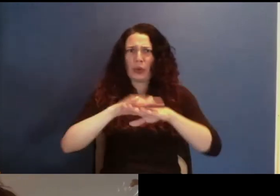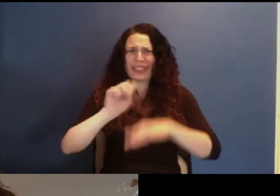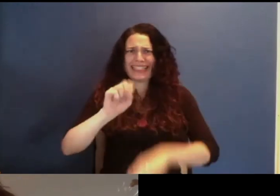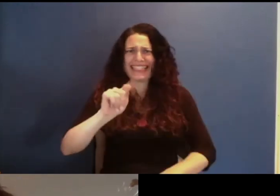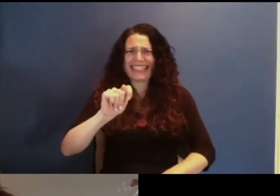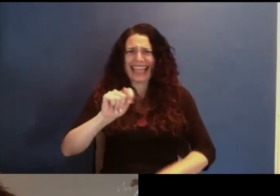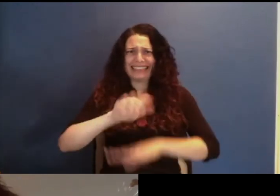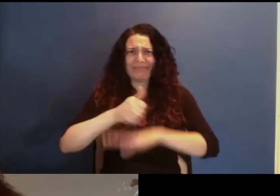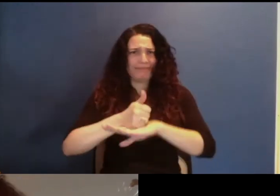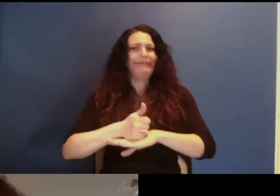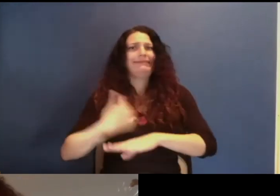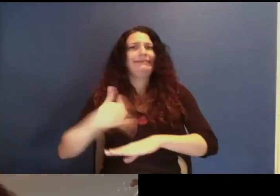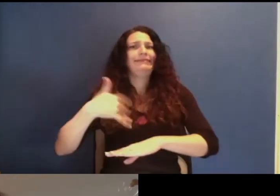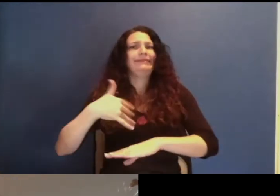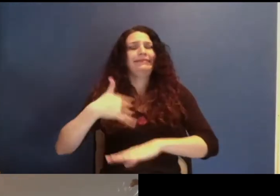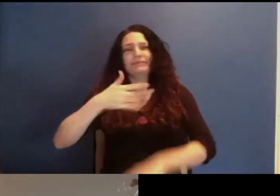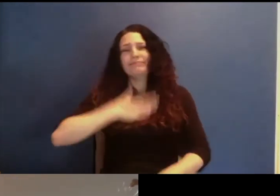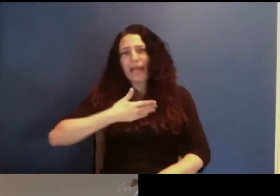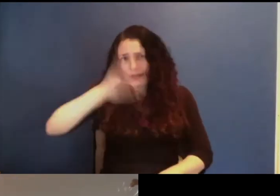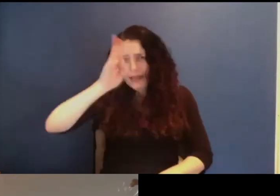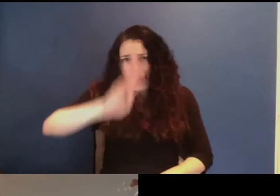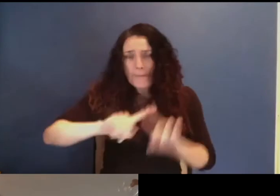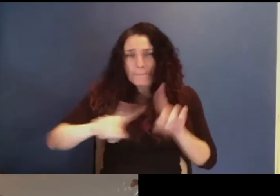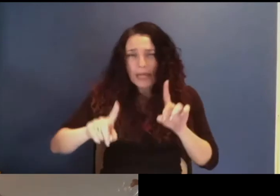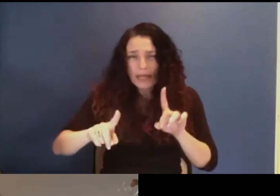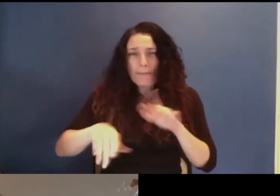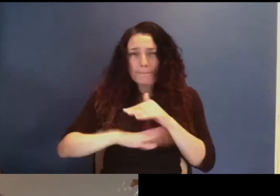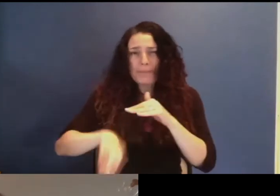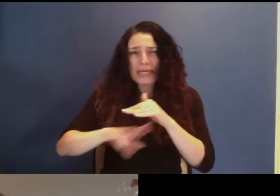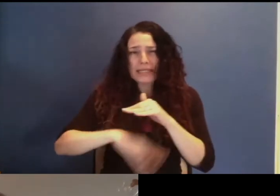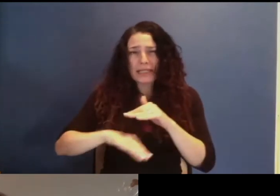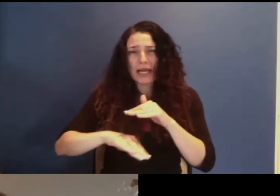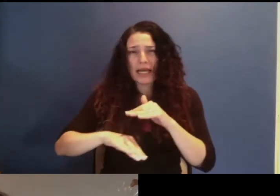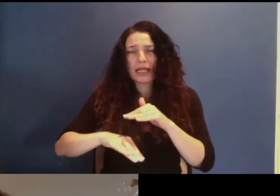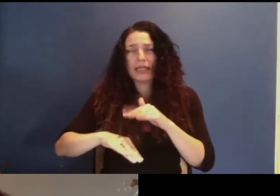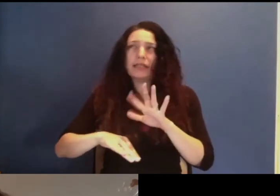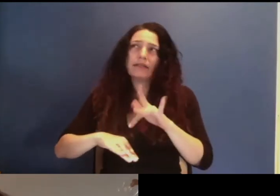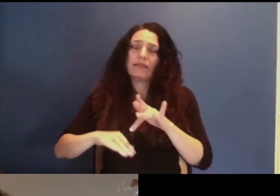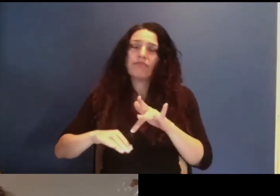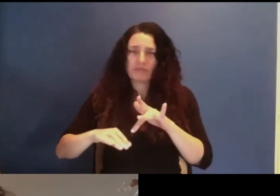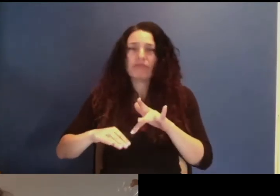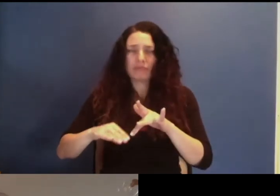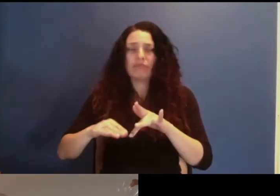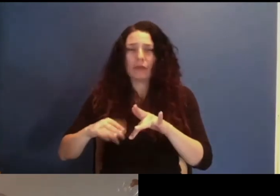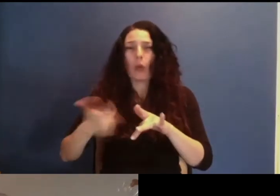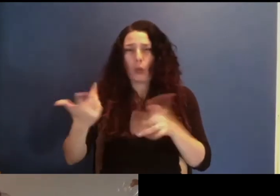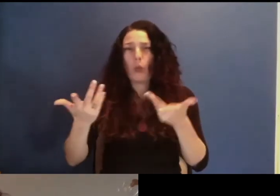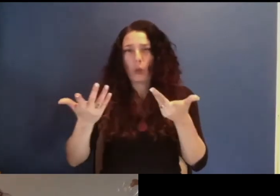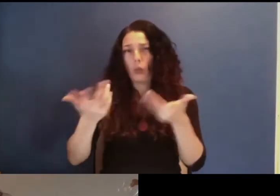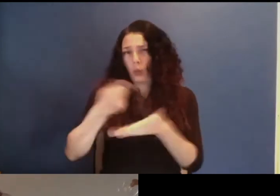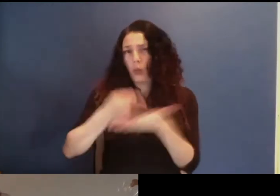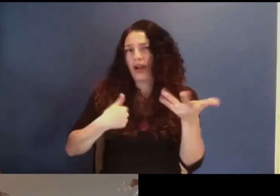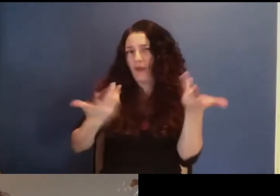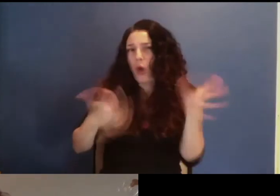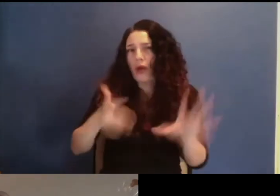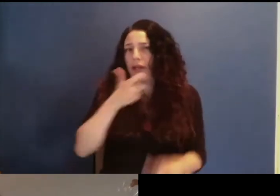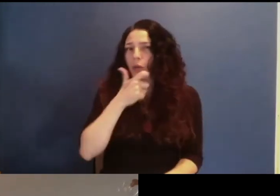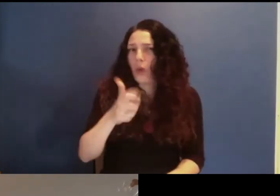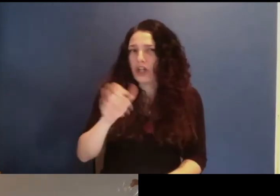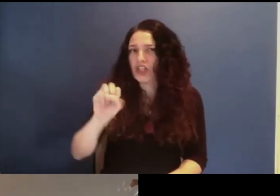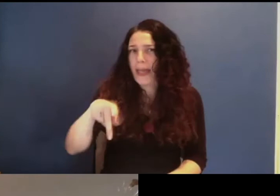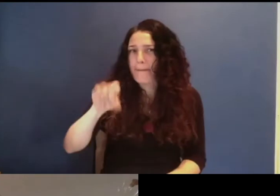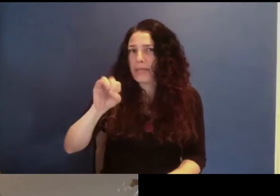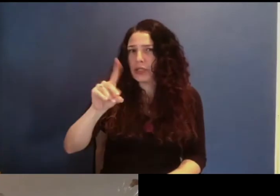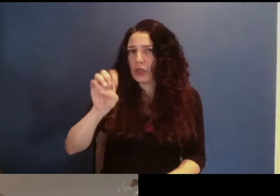season 2, based on the episodes that I've seen, I've been in editing and stuff, and definitely feels bigger. I think that season 1 was